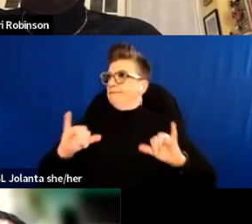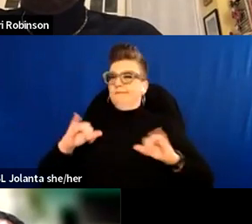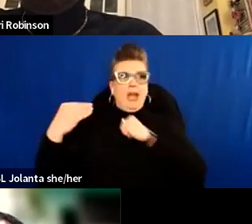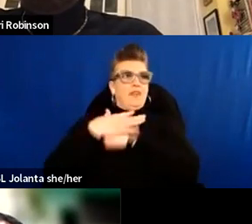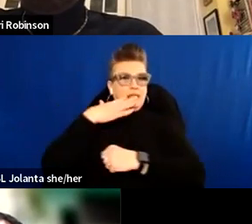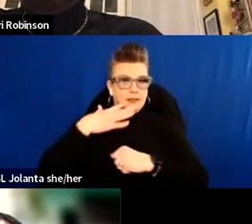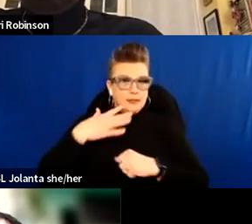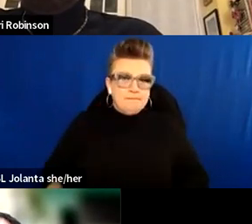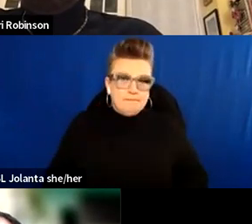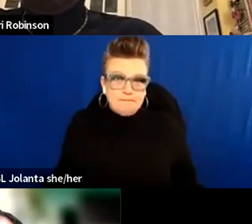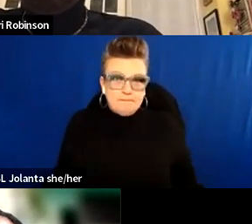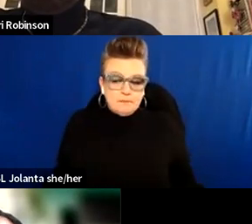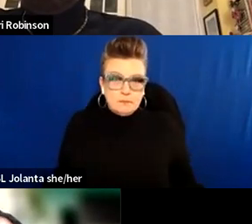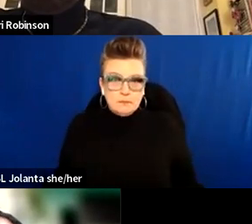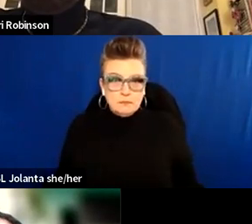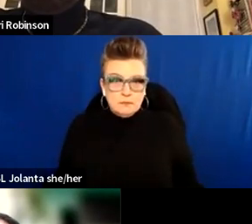academically